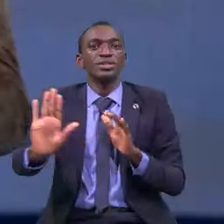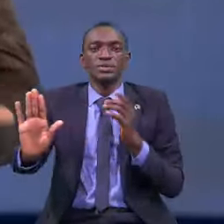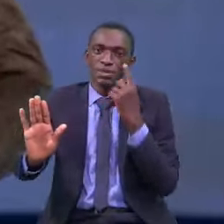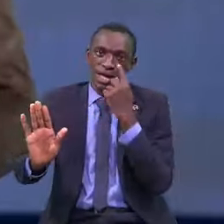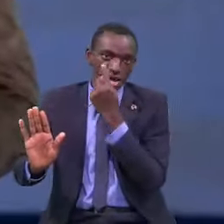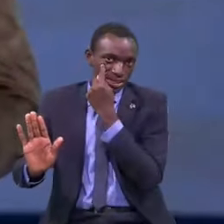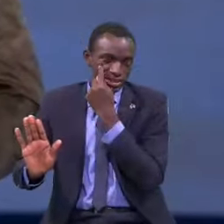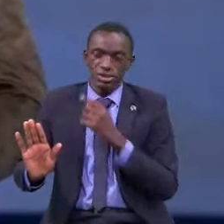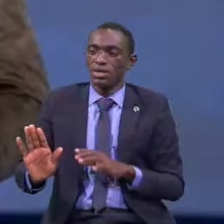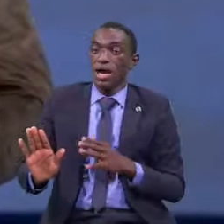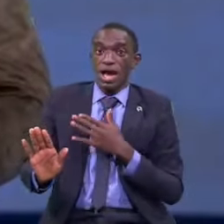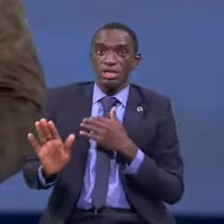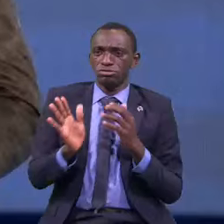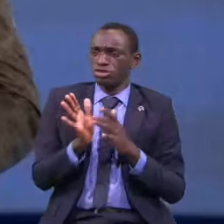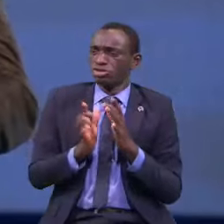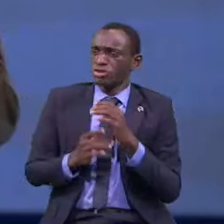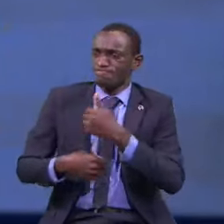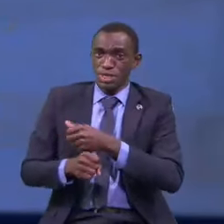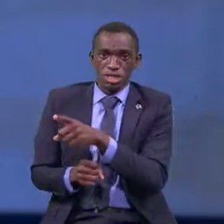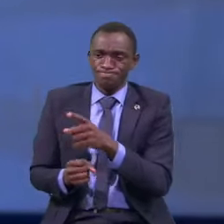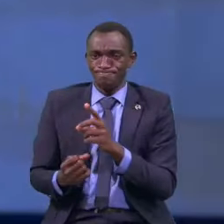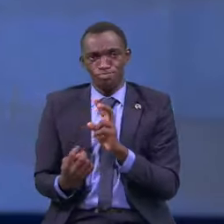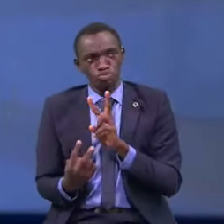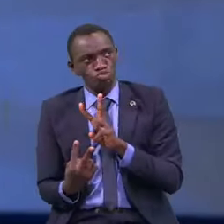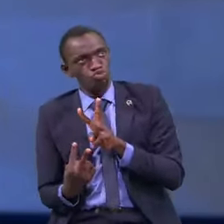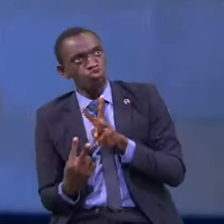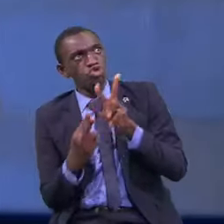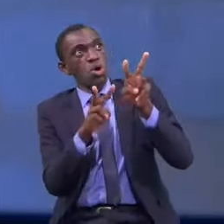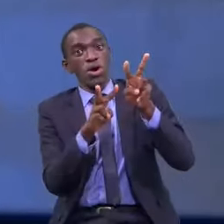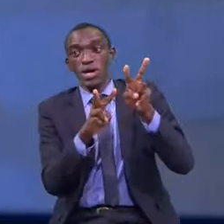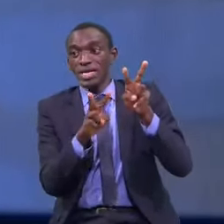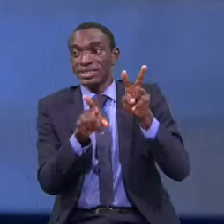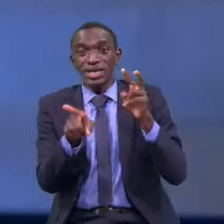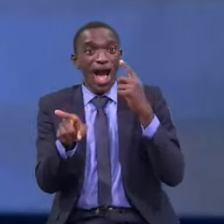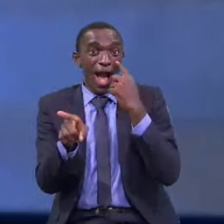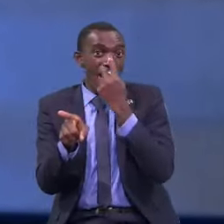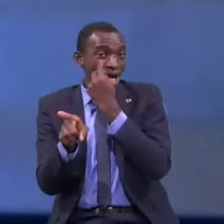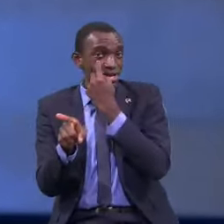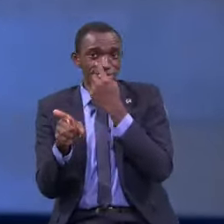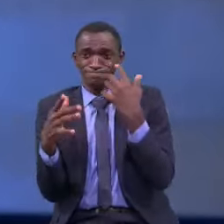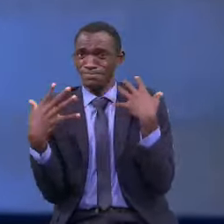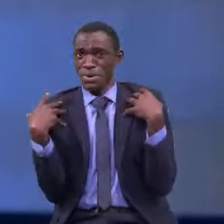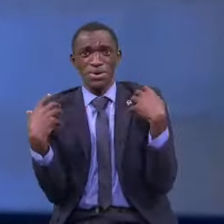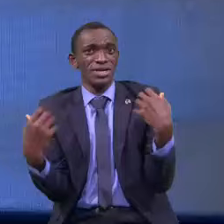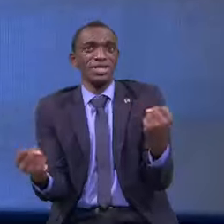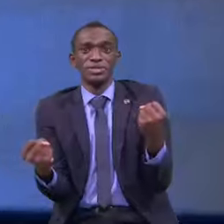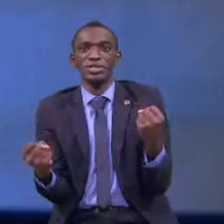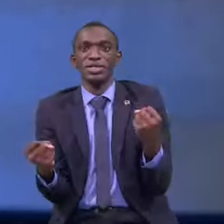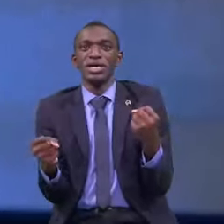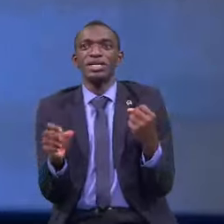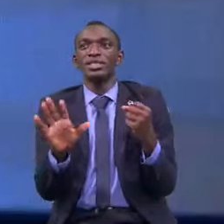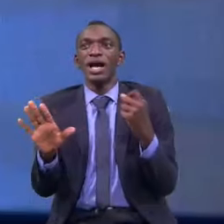And he made him to look up, and he was restored. He was